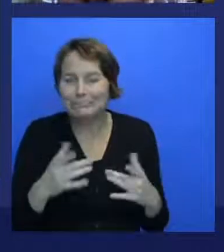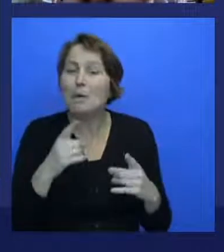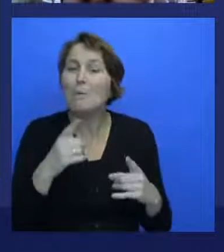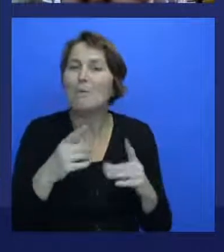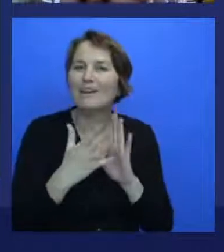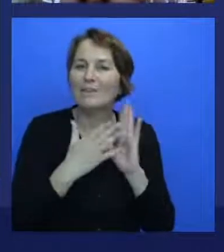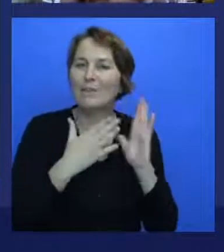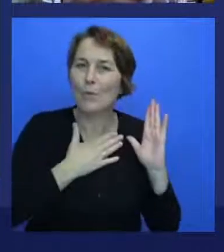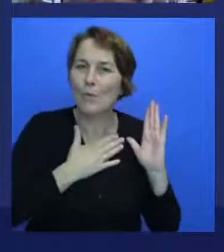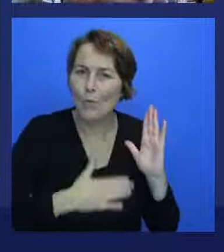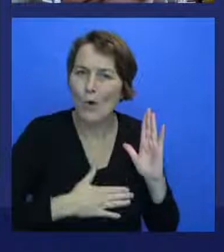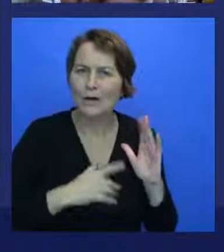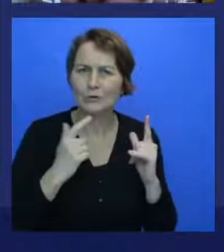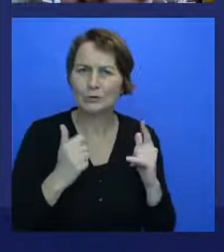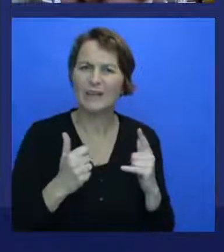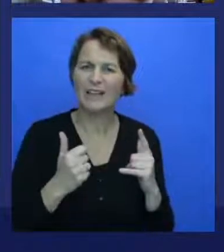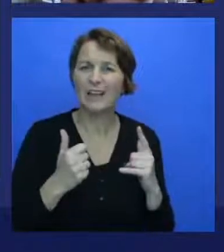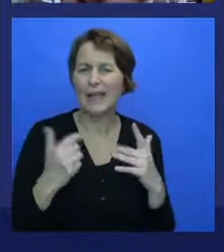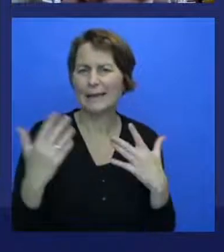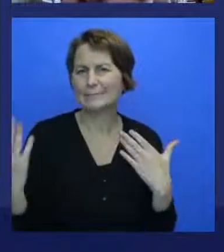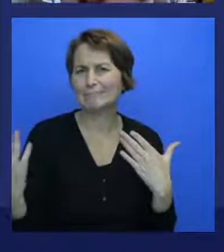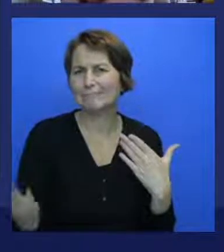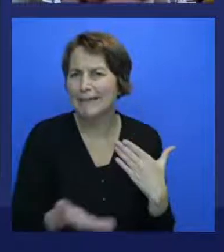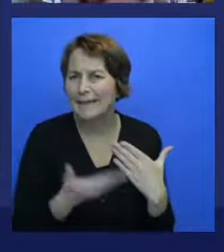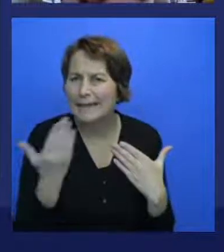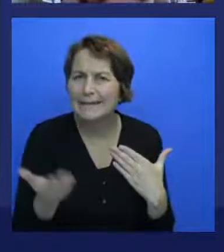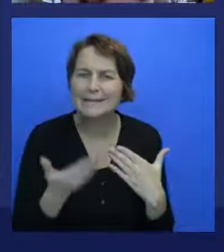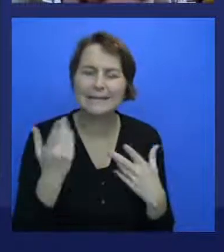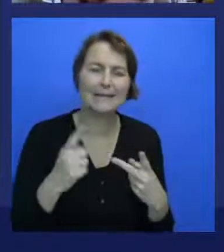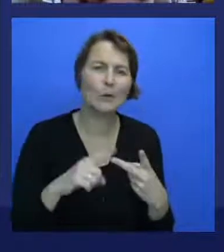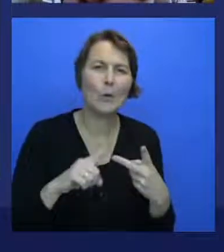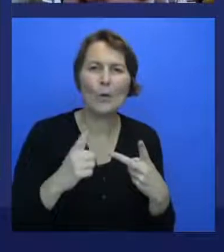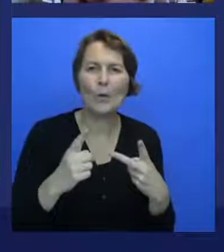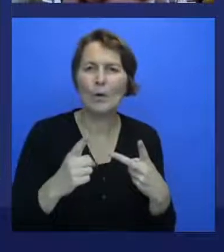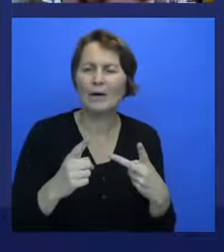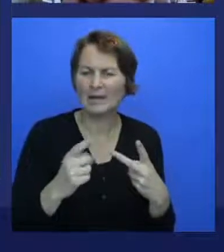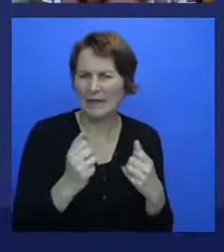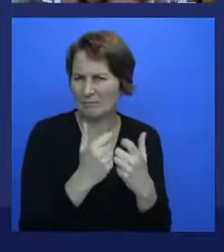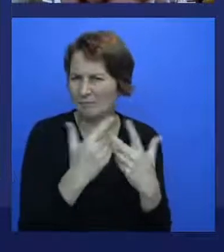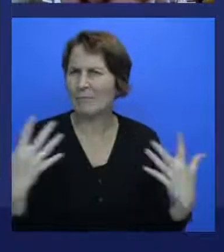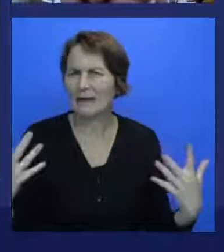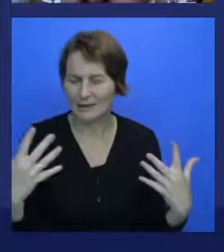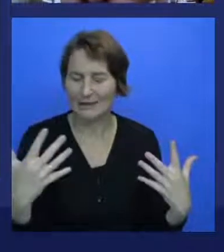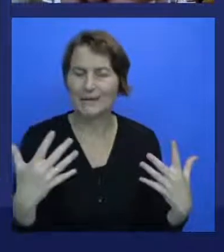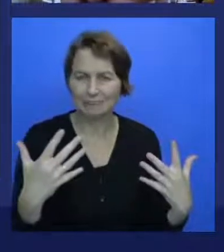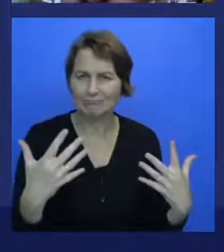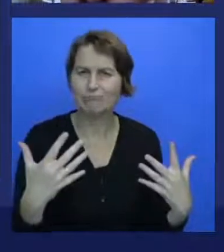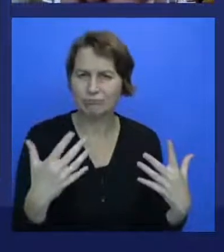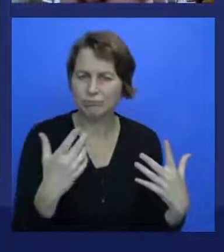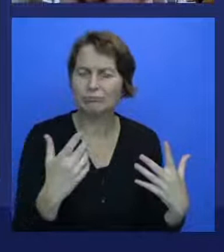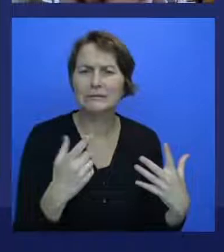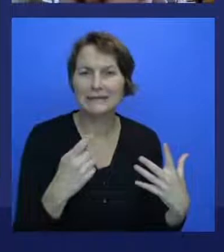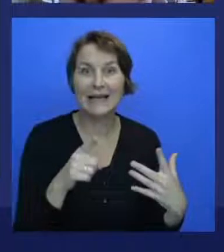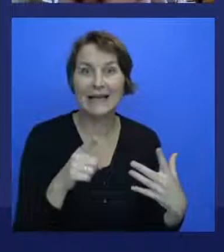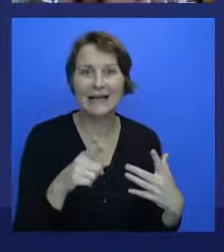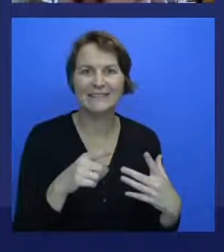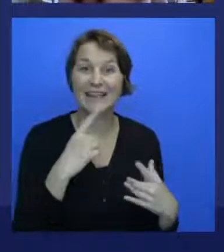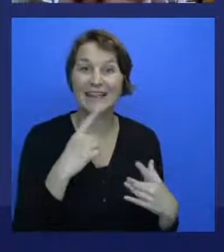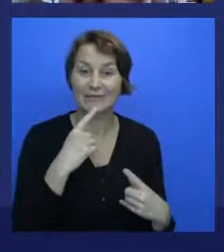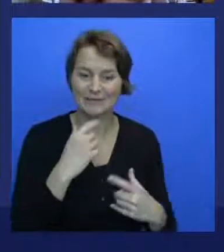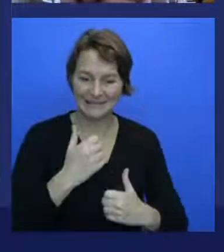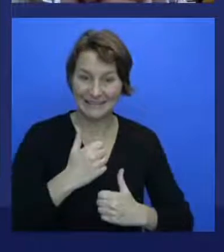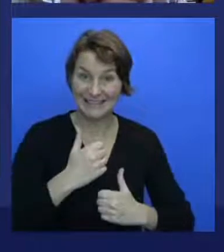factories, machinery, and IoT can bring more damage if it doesn't